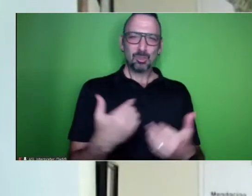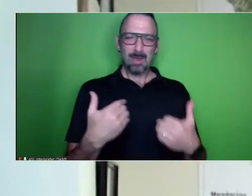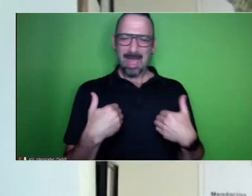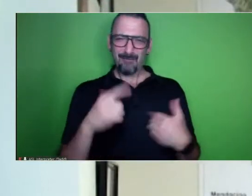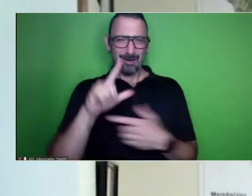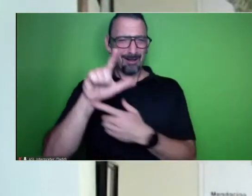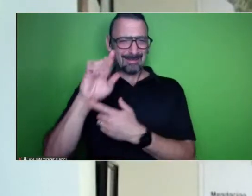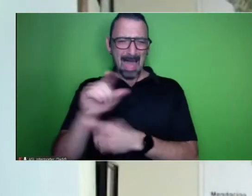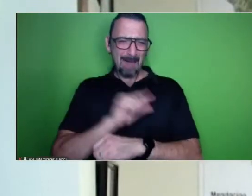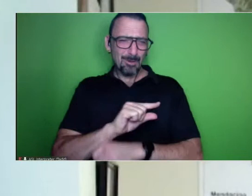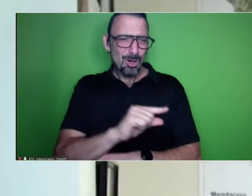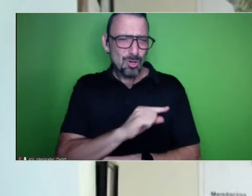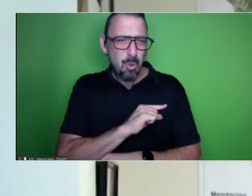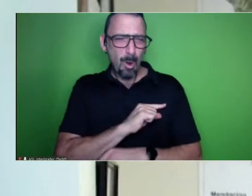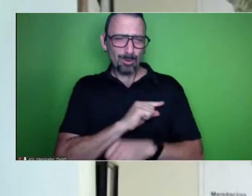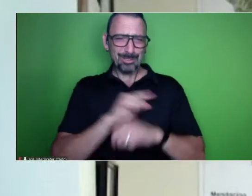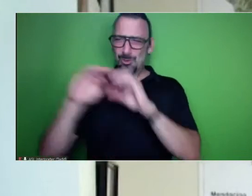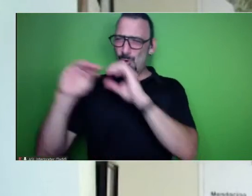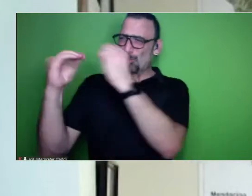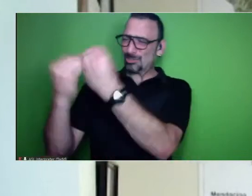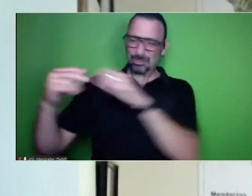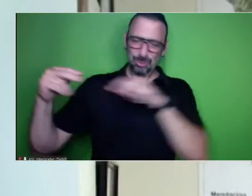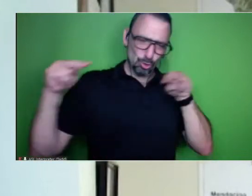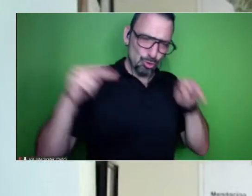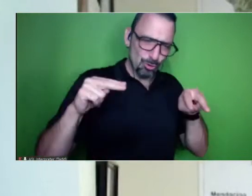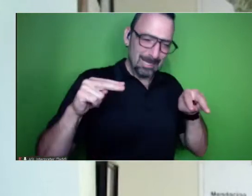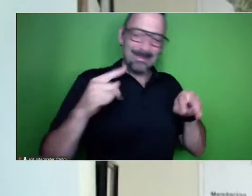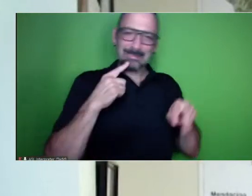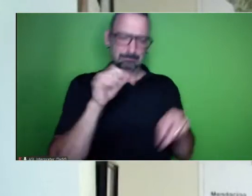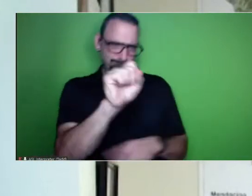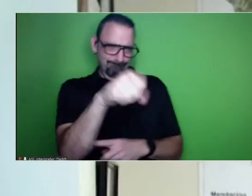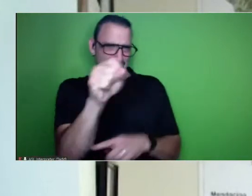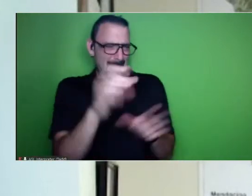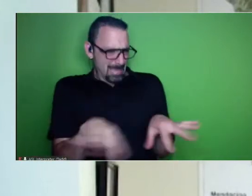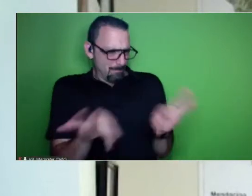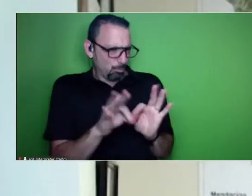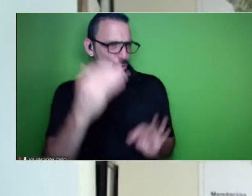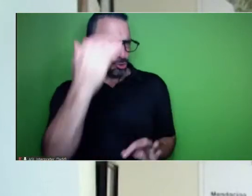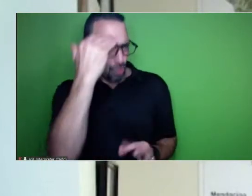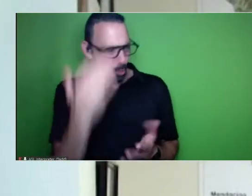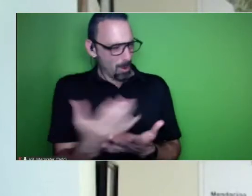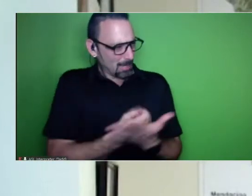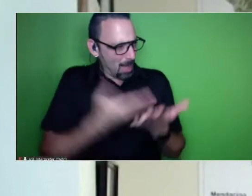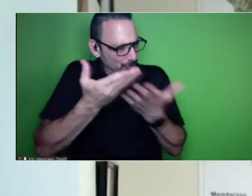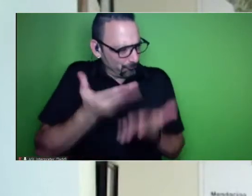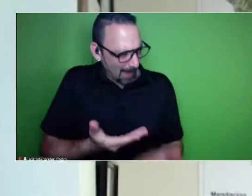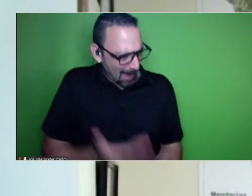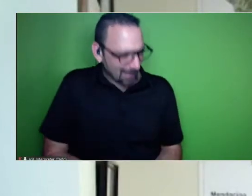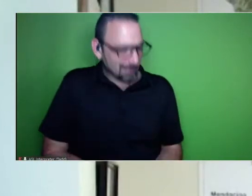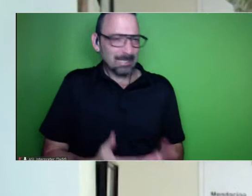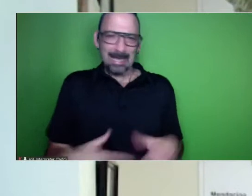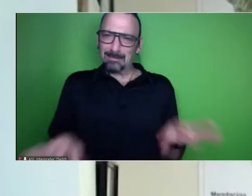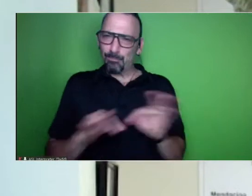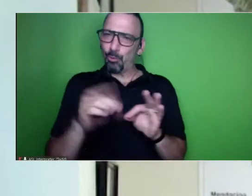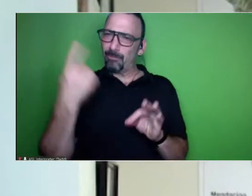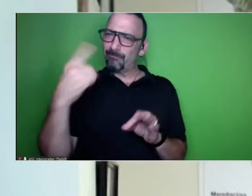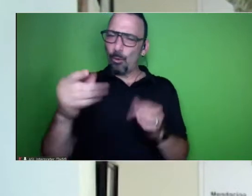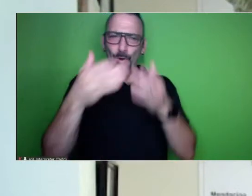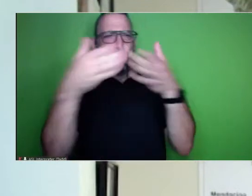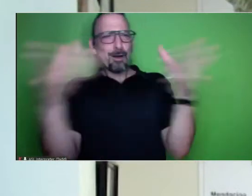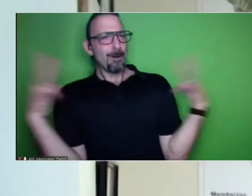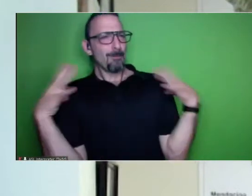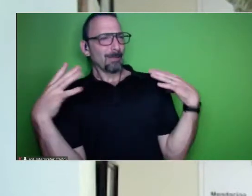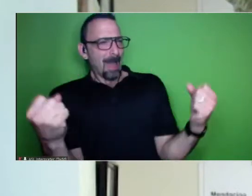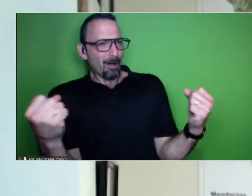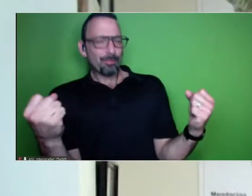assurance organization, has said, look, it's important to know this stuff. It's important from a public health point of view for us to